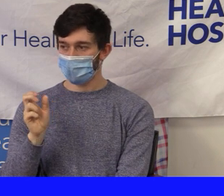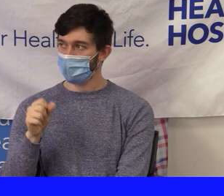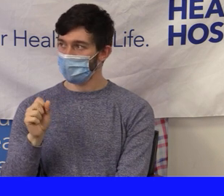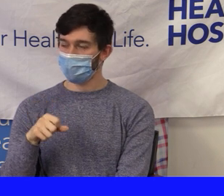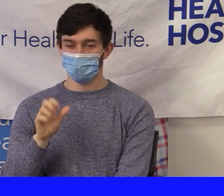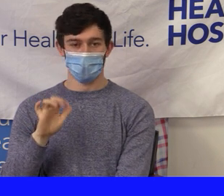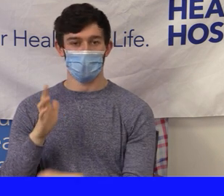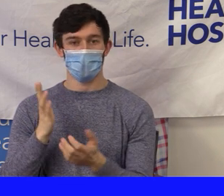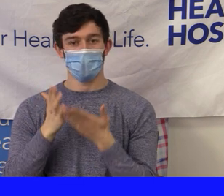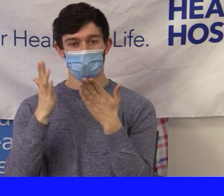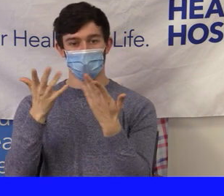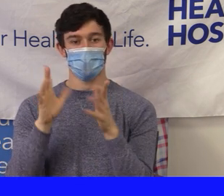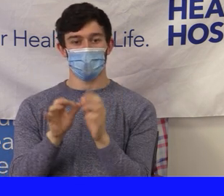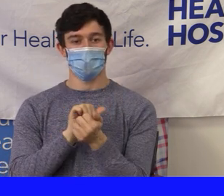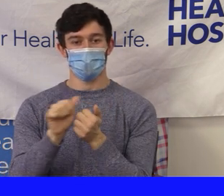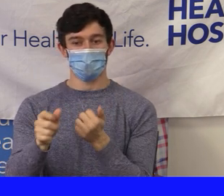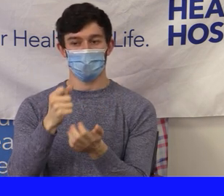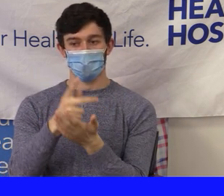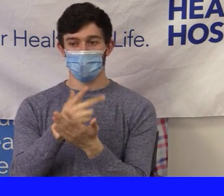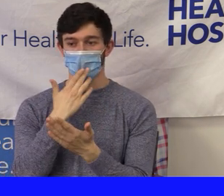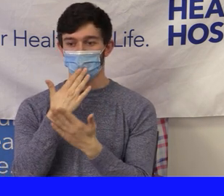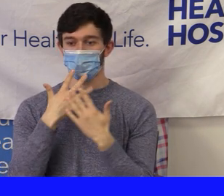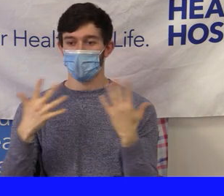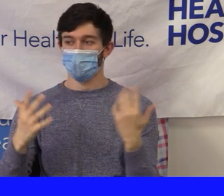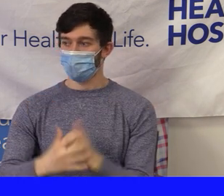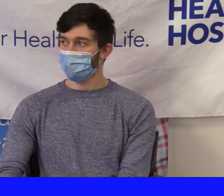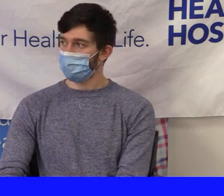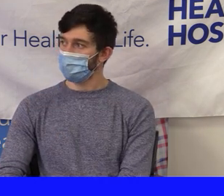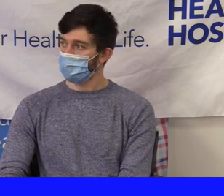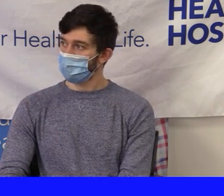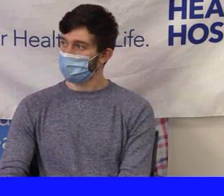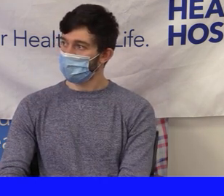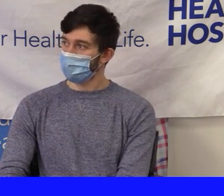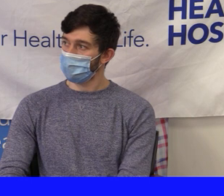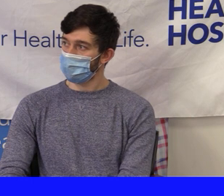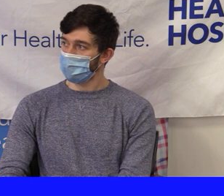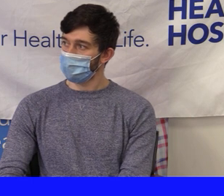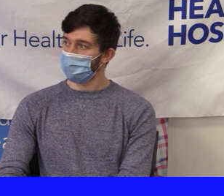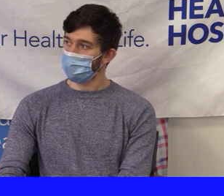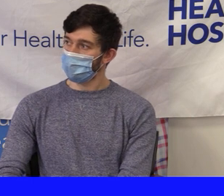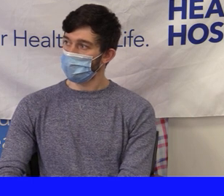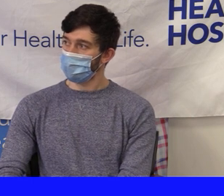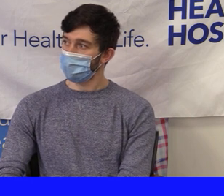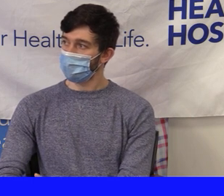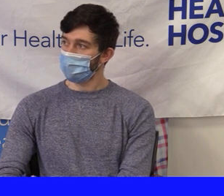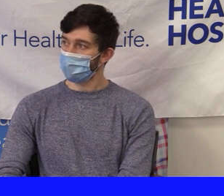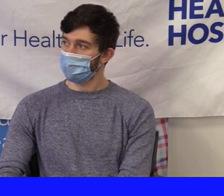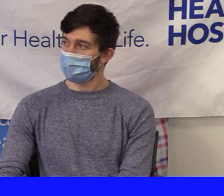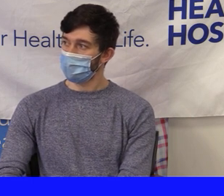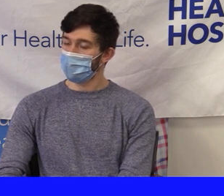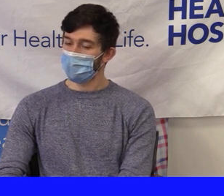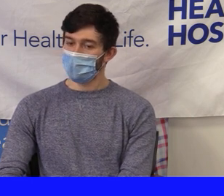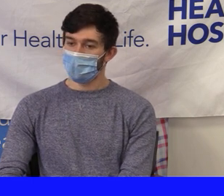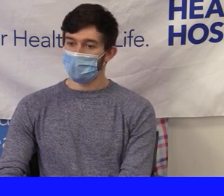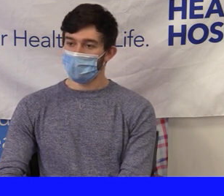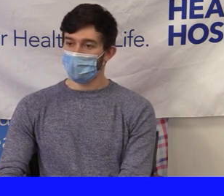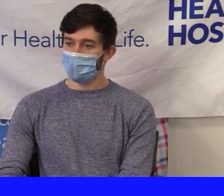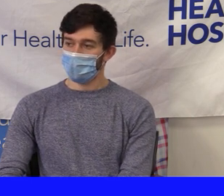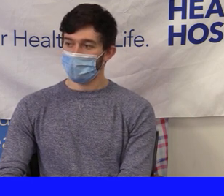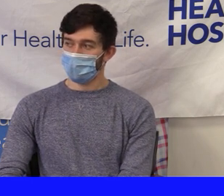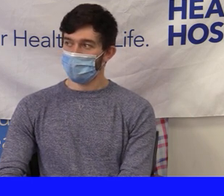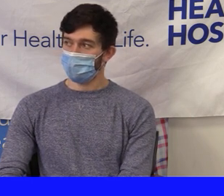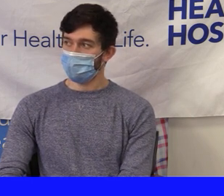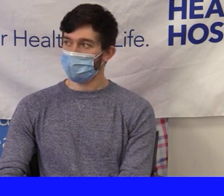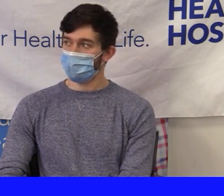resolution is approved. Thank you so much, Paul. Thank you. And we have two informational items for the meeting today